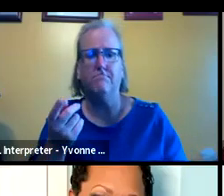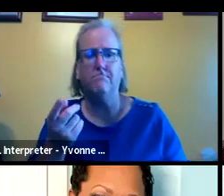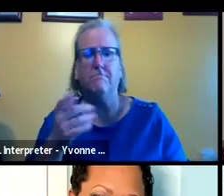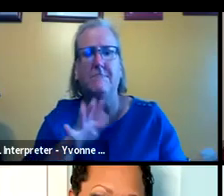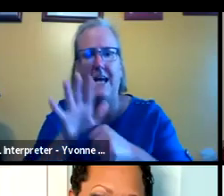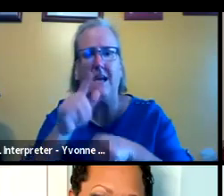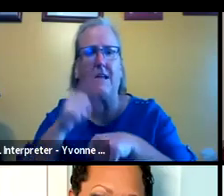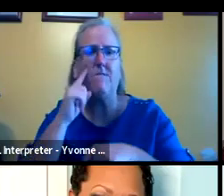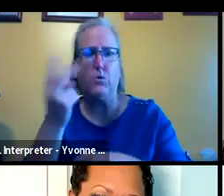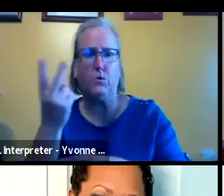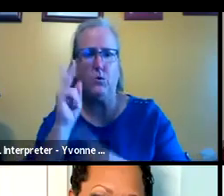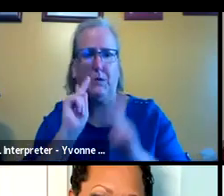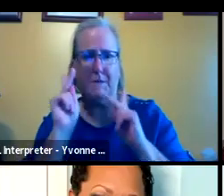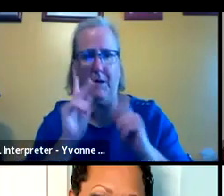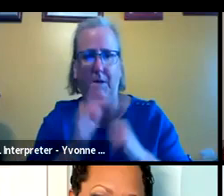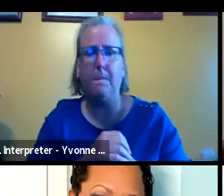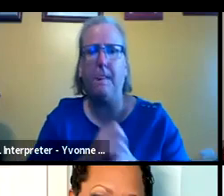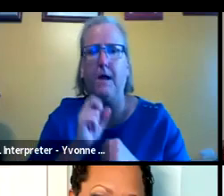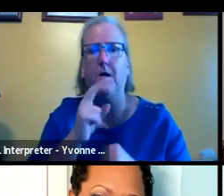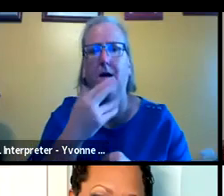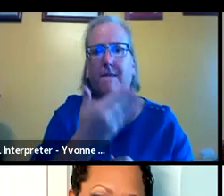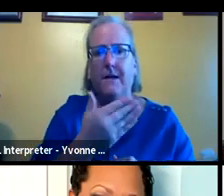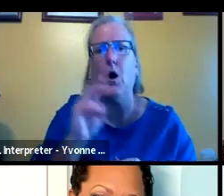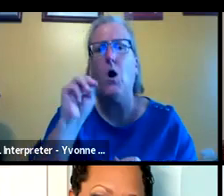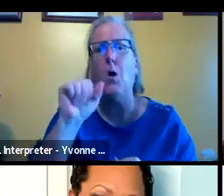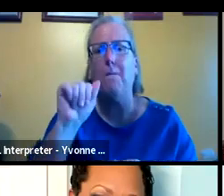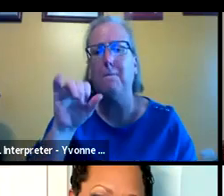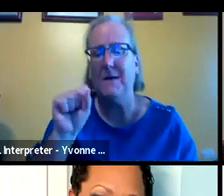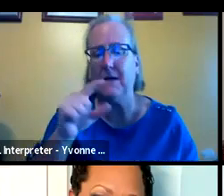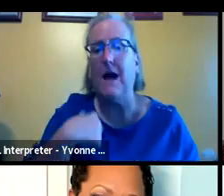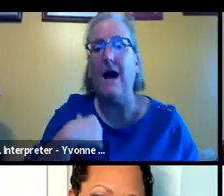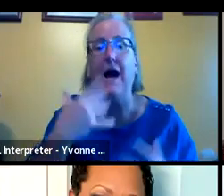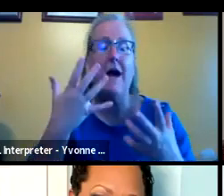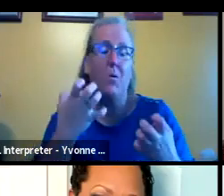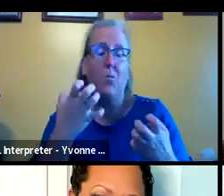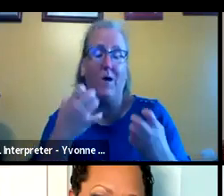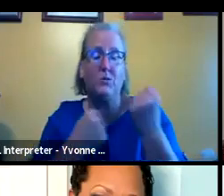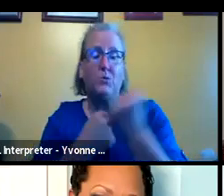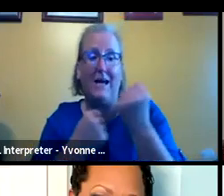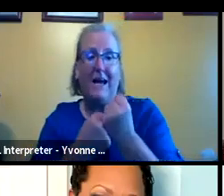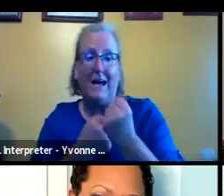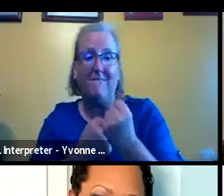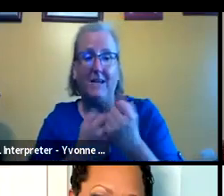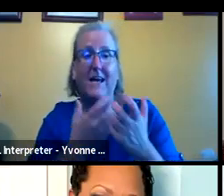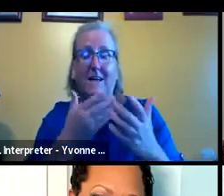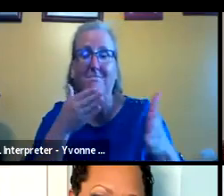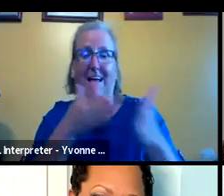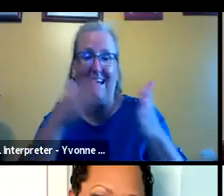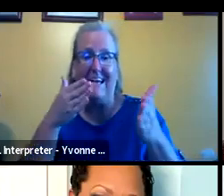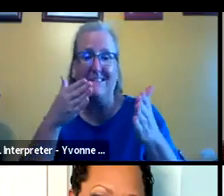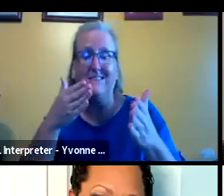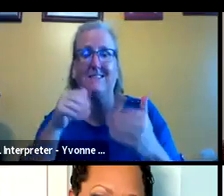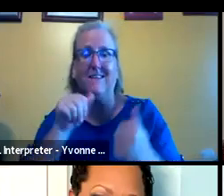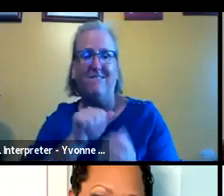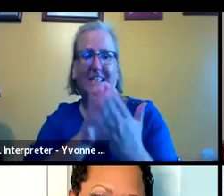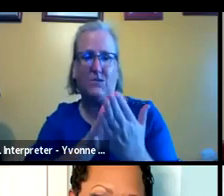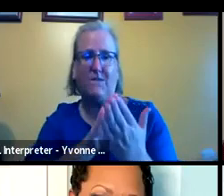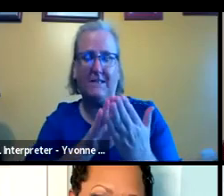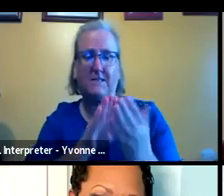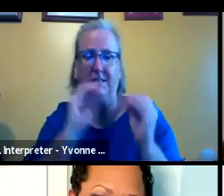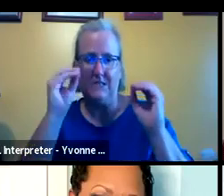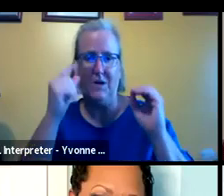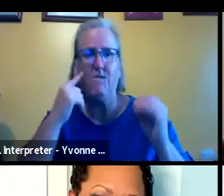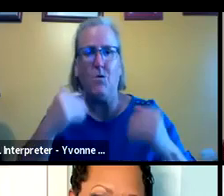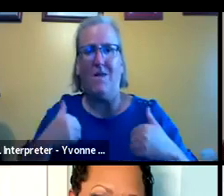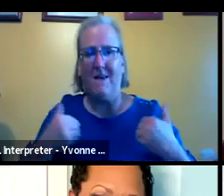Thank you. You have the floor. Thank you. I would like to again advocate against face-to-face instruction, especially for our youngest students